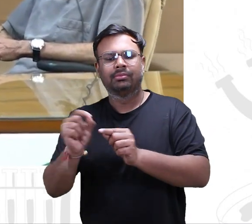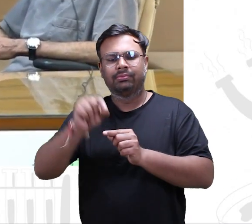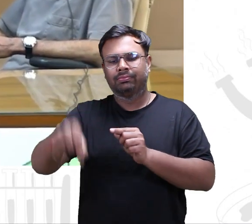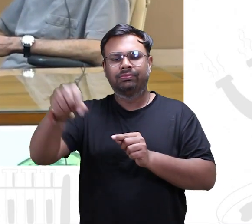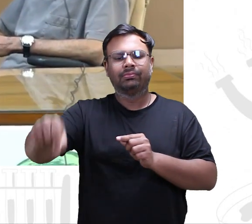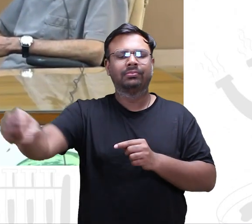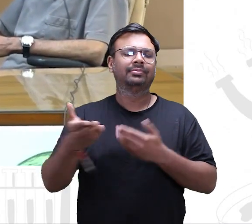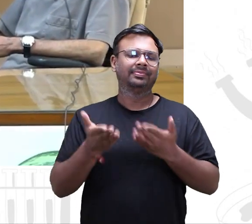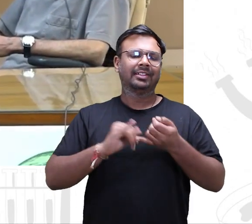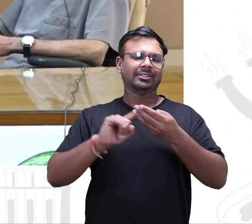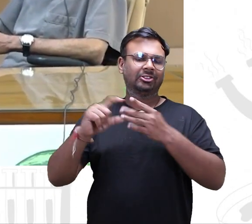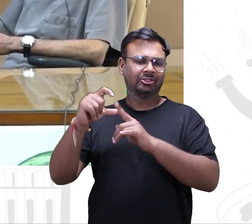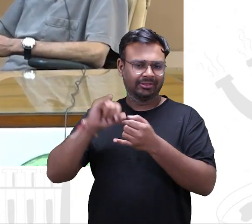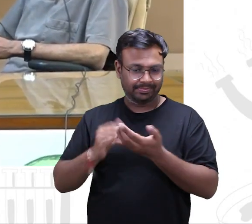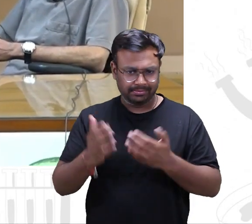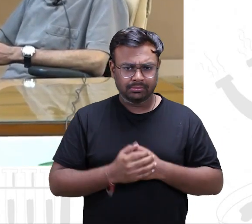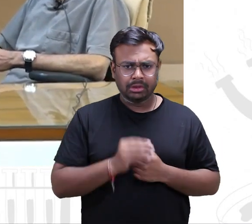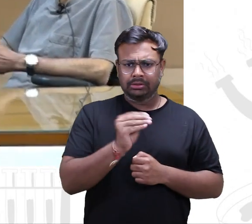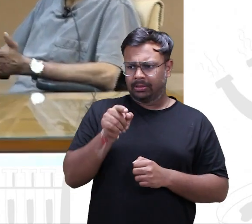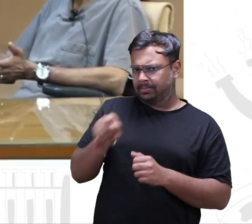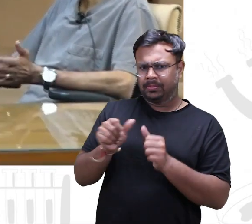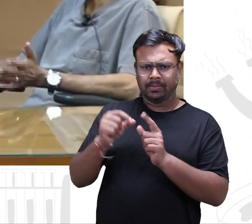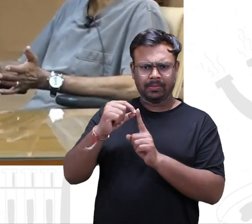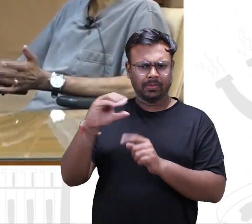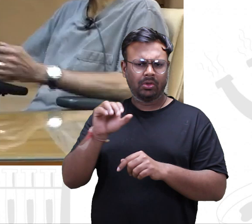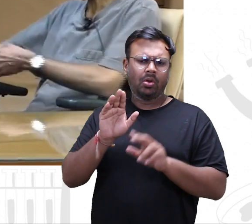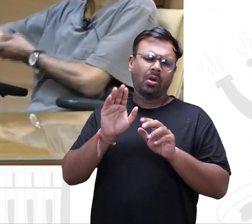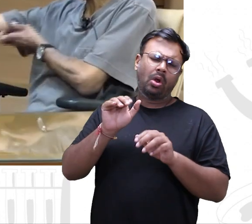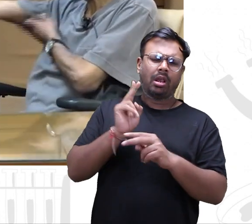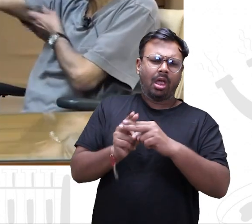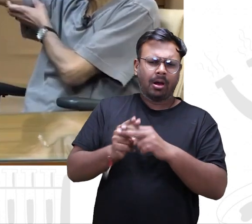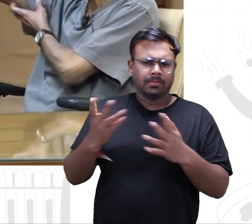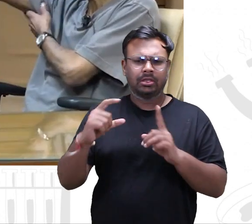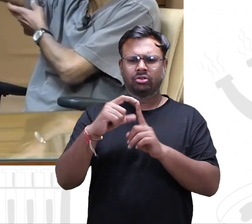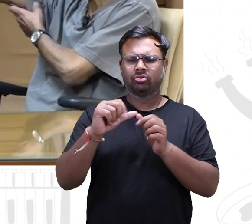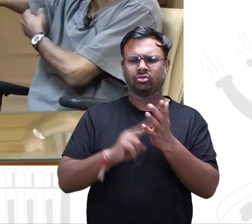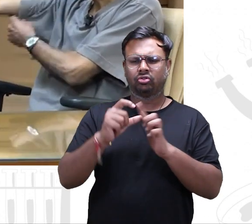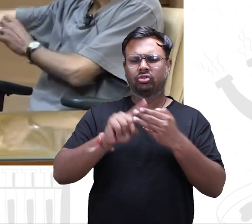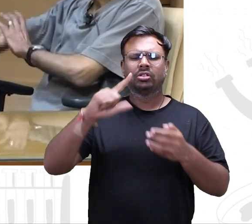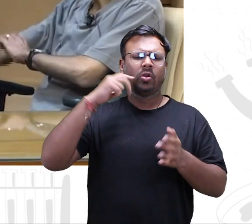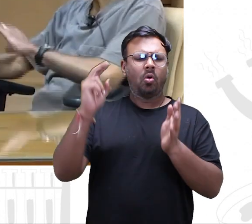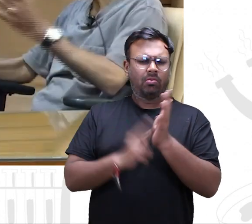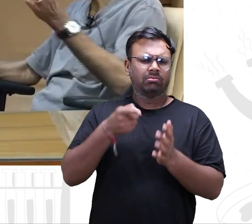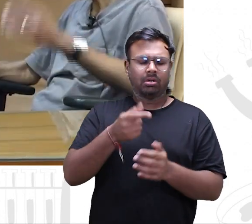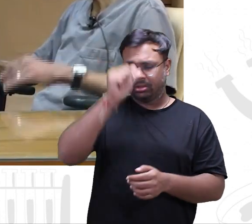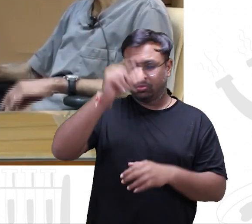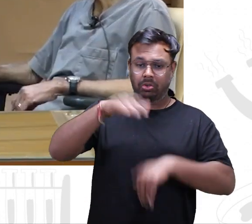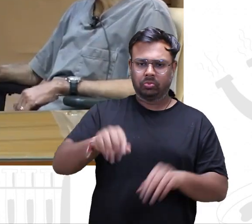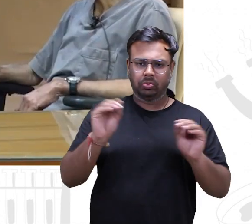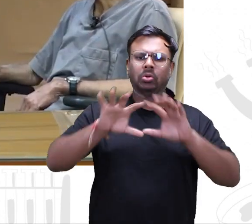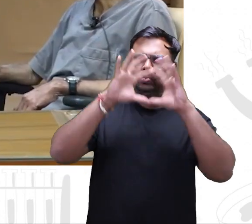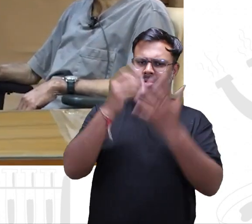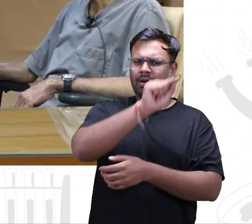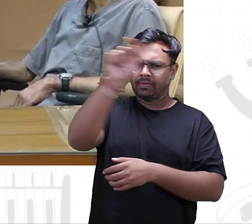generations. And some apomixis are very common. There's a plant called the dandelion, which is not so